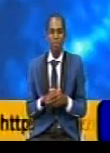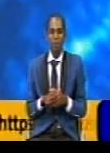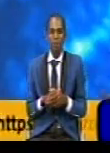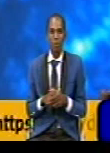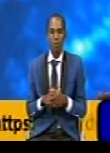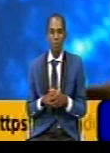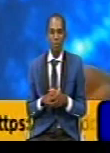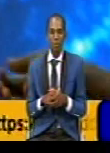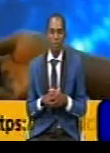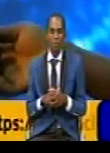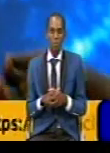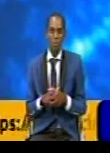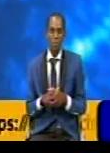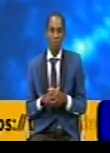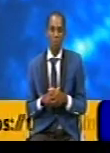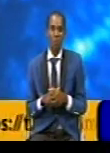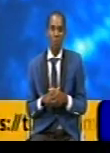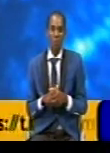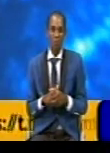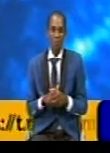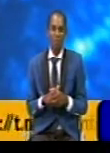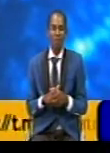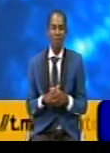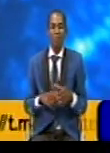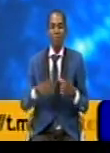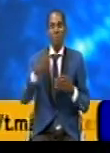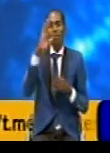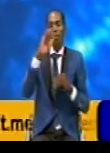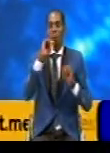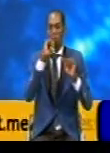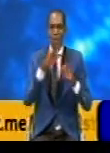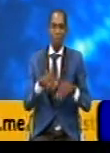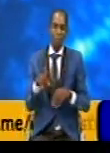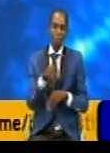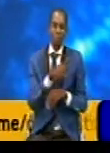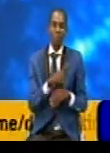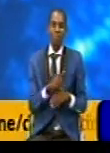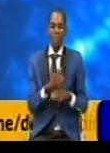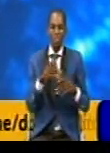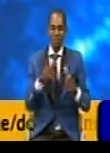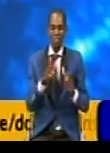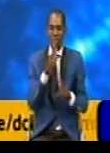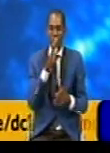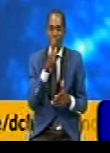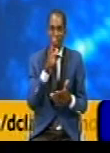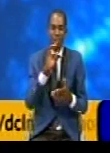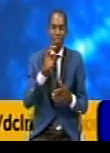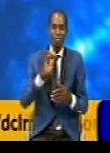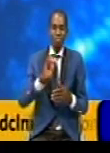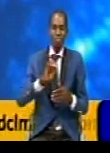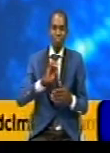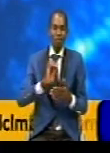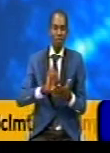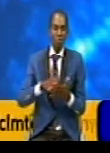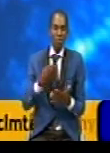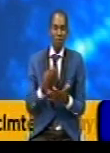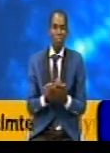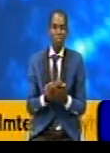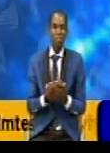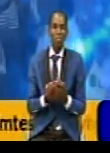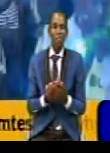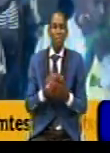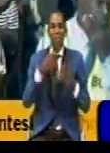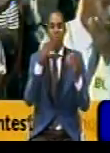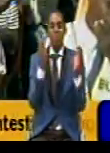Your address? I stay at Rumosi, Port Harcourt. God bless you. Give to your mother